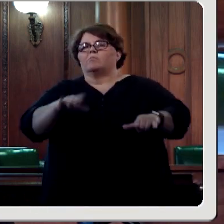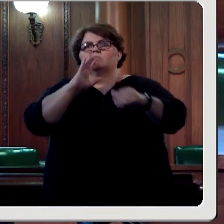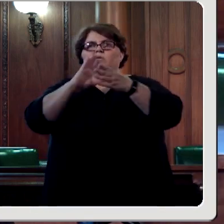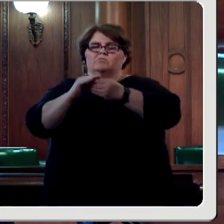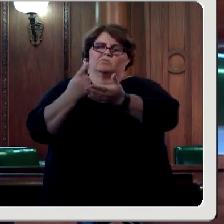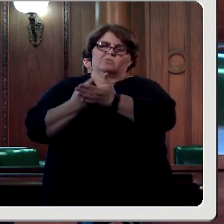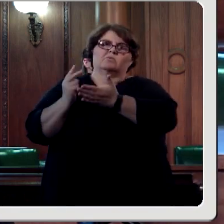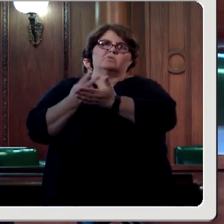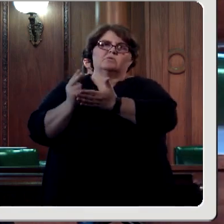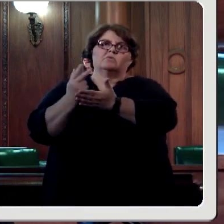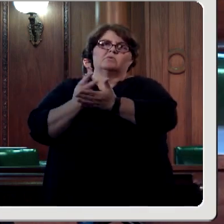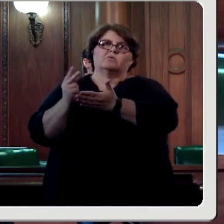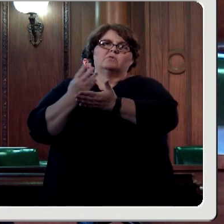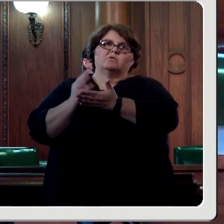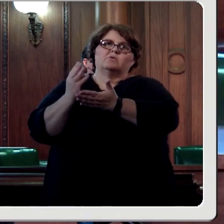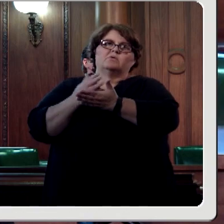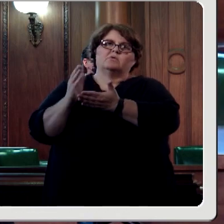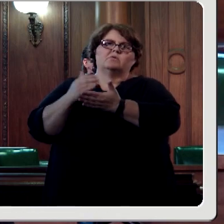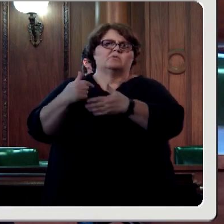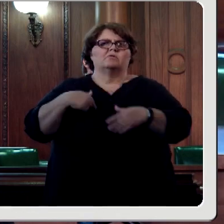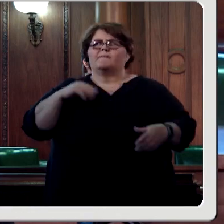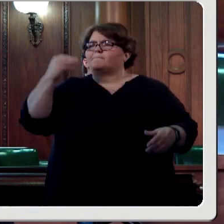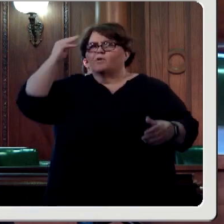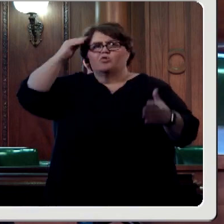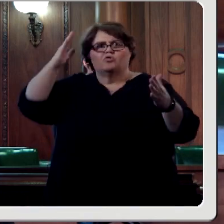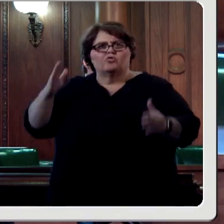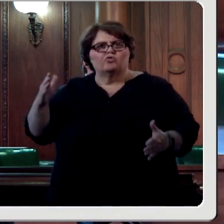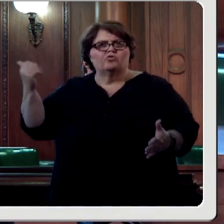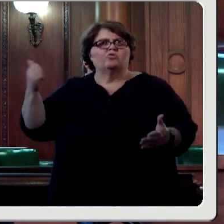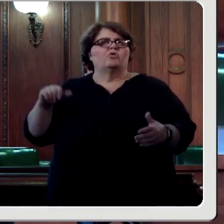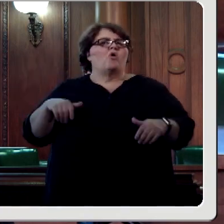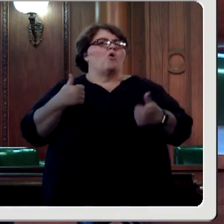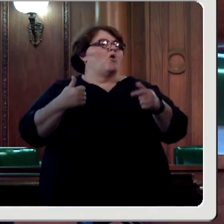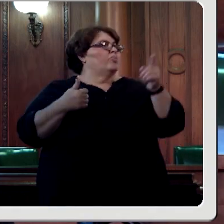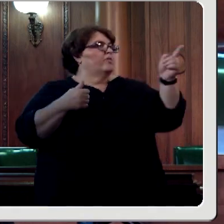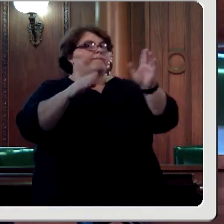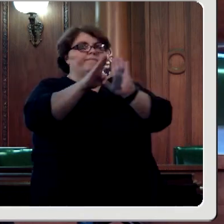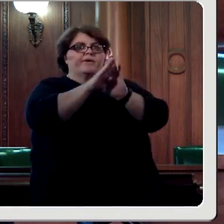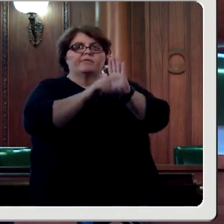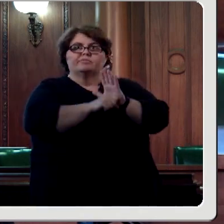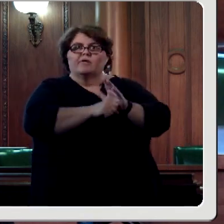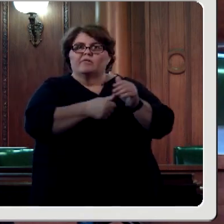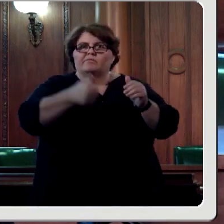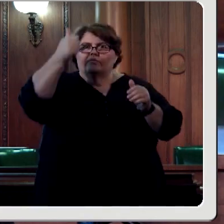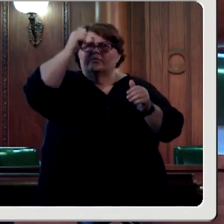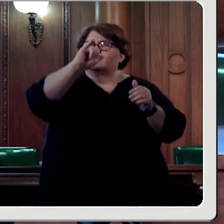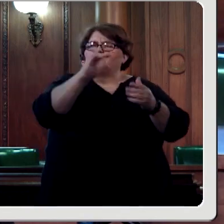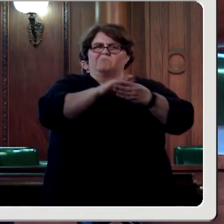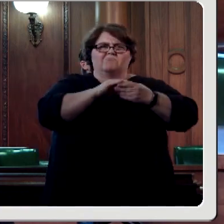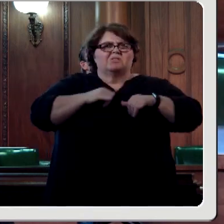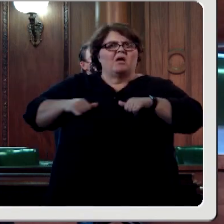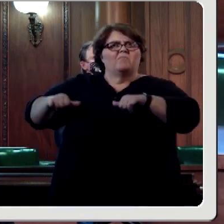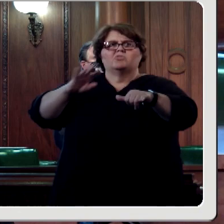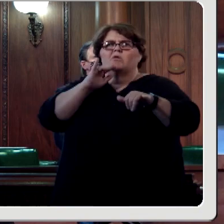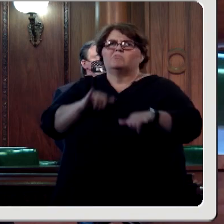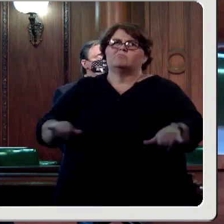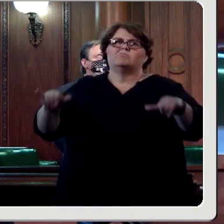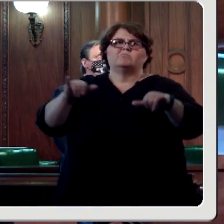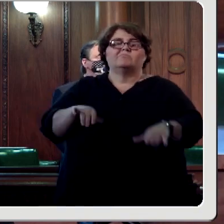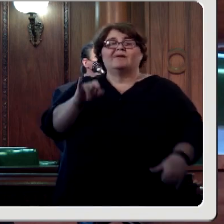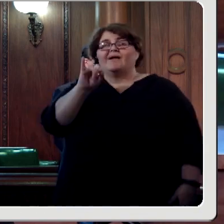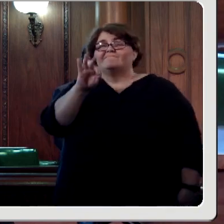myself, from the mayor and his team, from Dr. Kerouac and the representatives from Bay State Health. If we can suppress and eliminate this